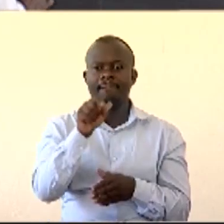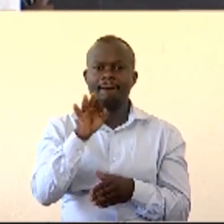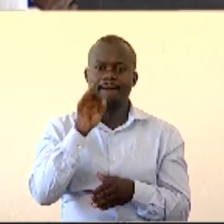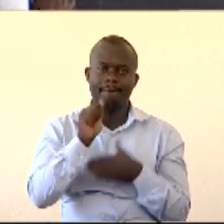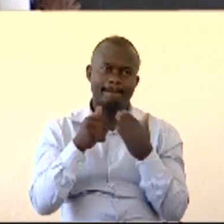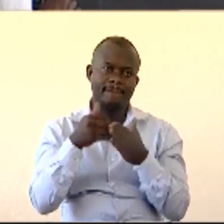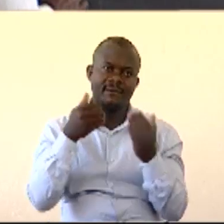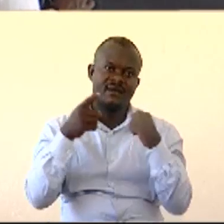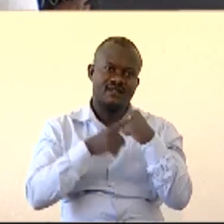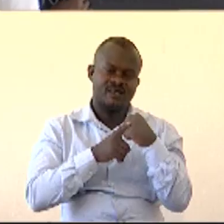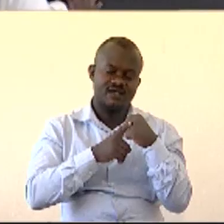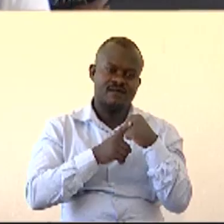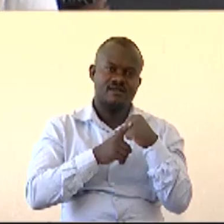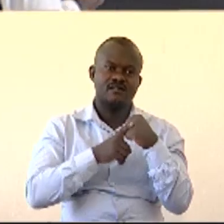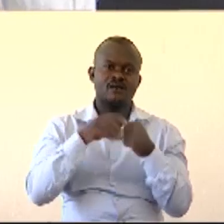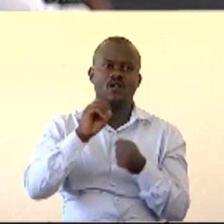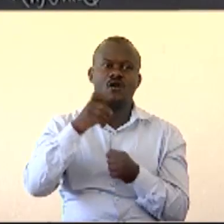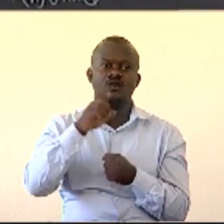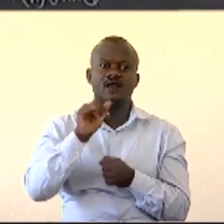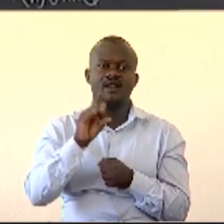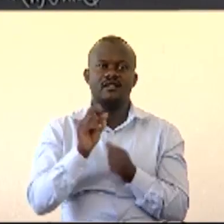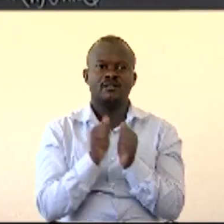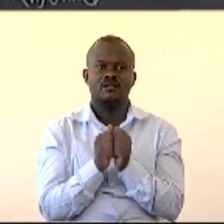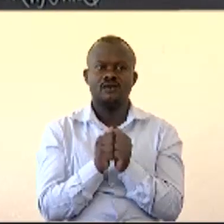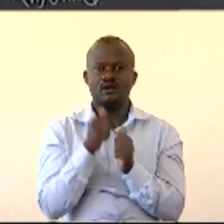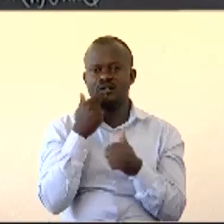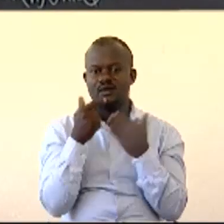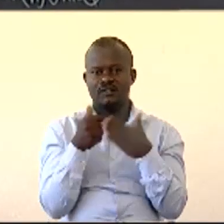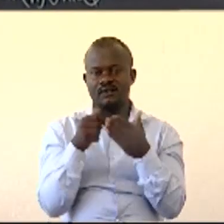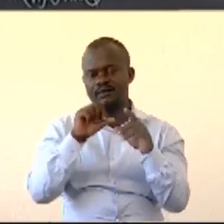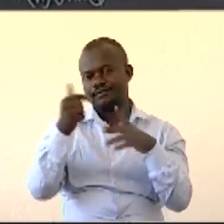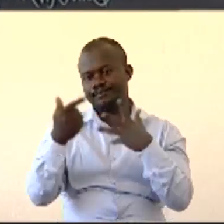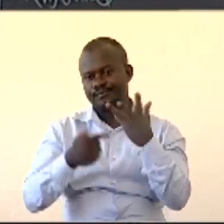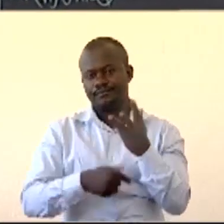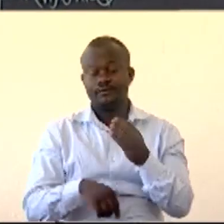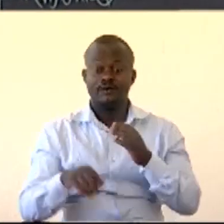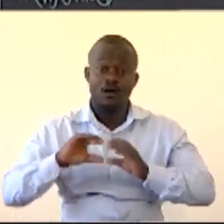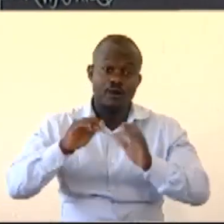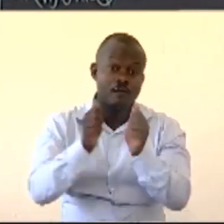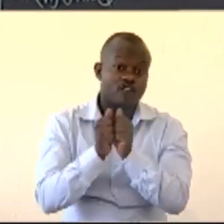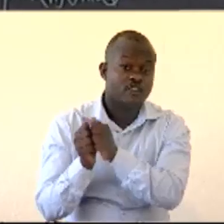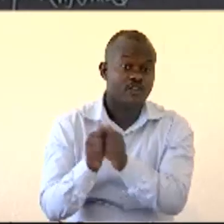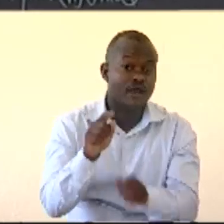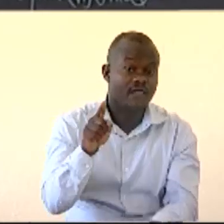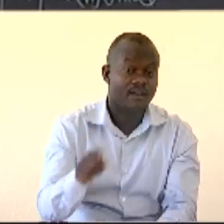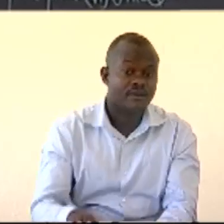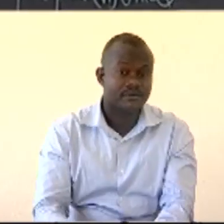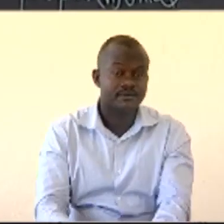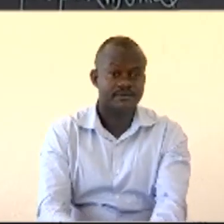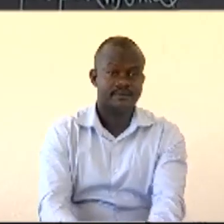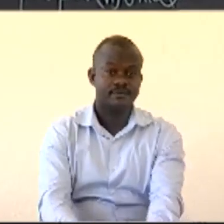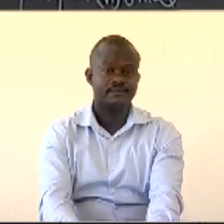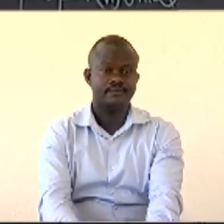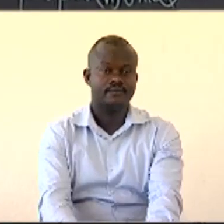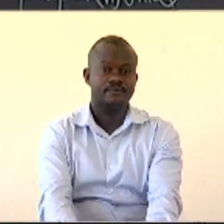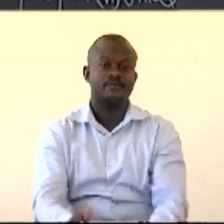6 oxide. And so on. Are we moving together? Do I